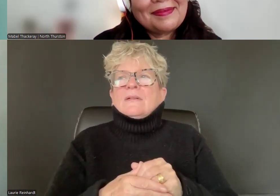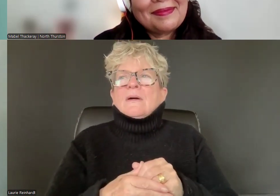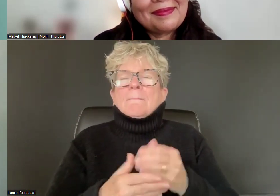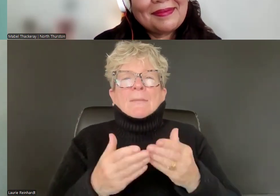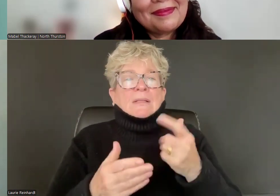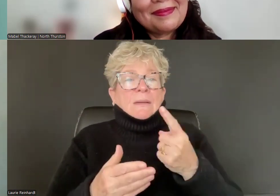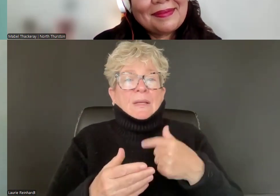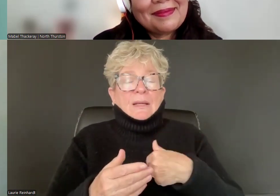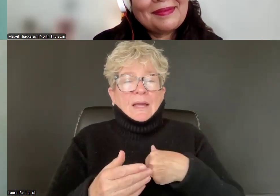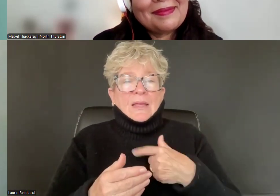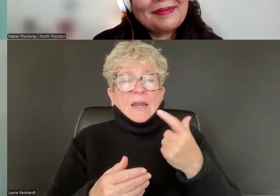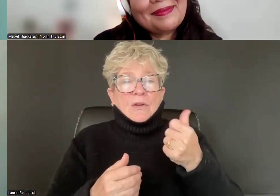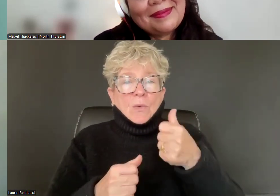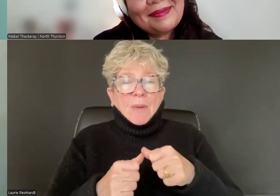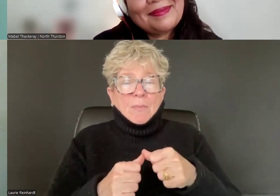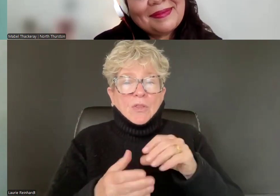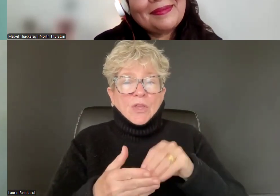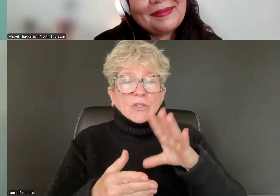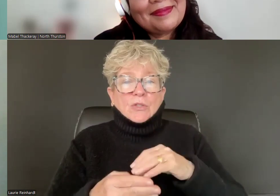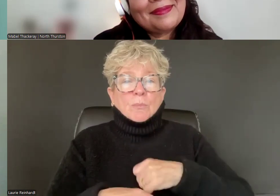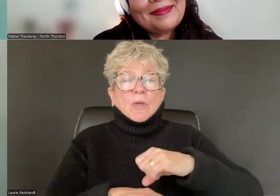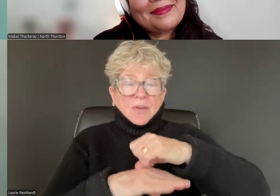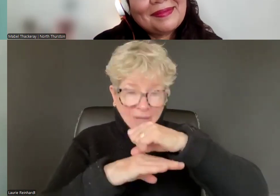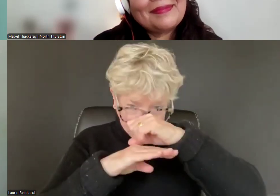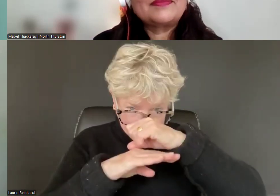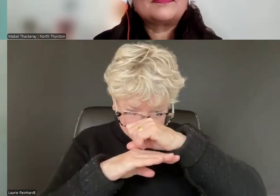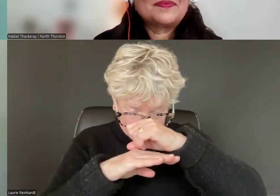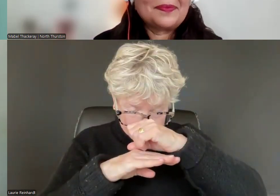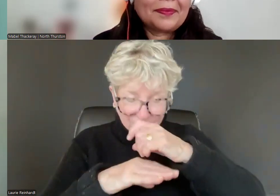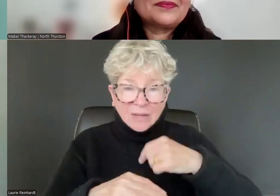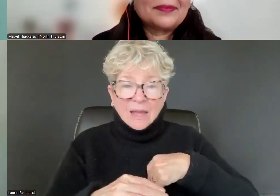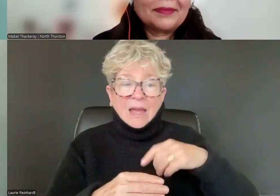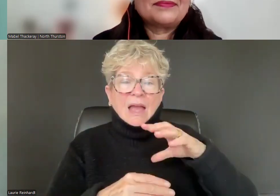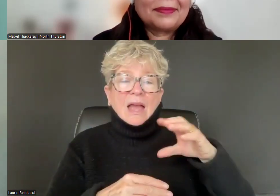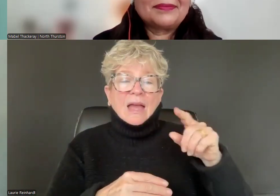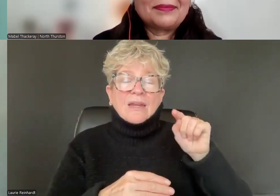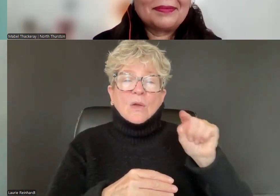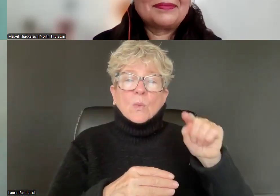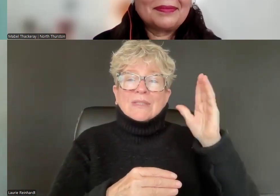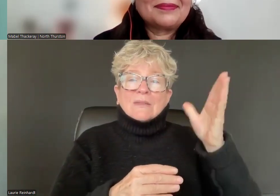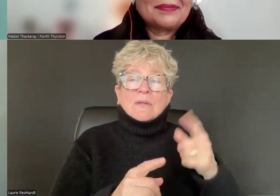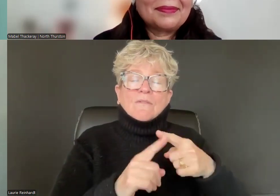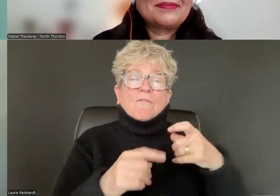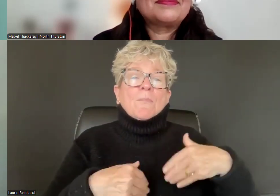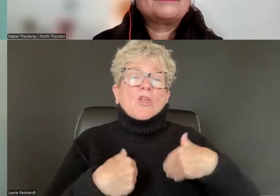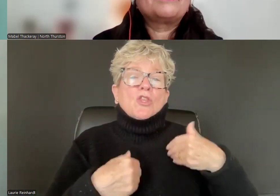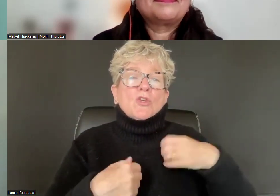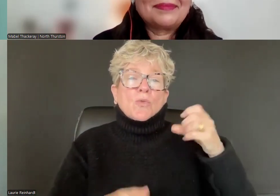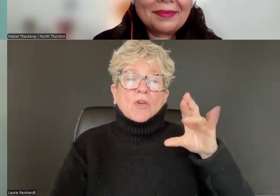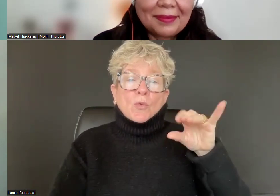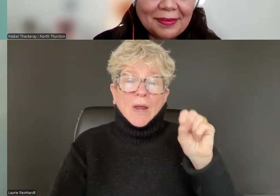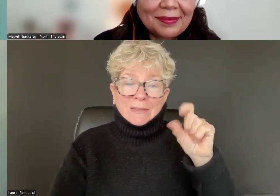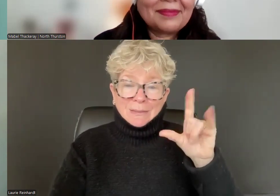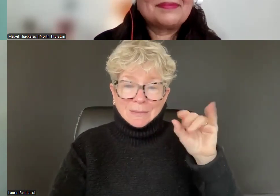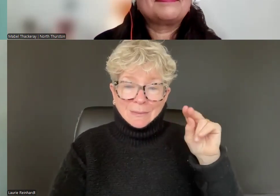the student put their head down, and I'm pretty sure it was the speaker from the Youth Crisis Line. And she put her head down,